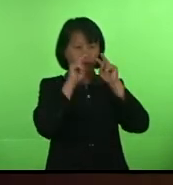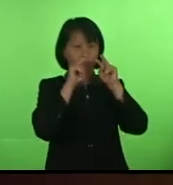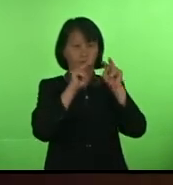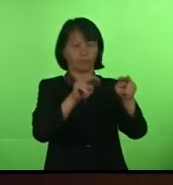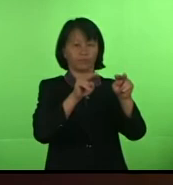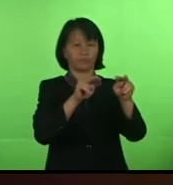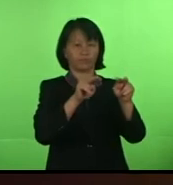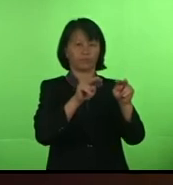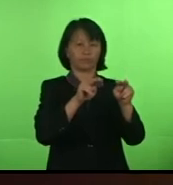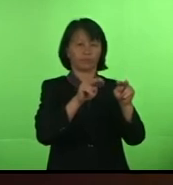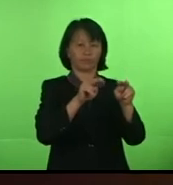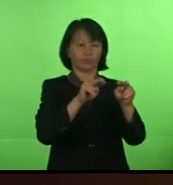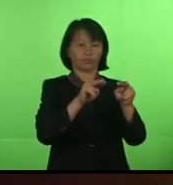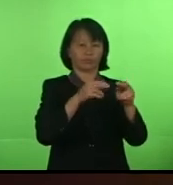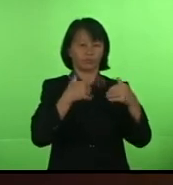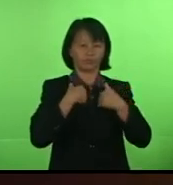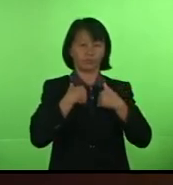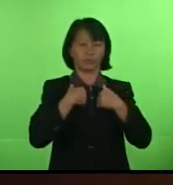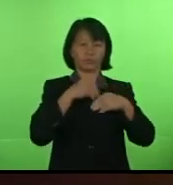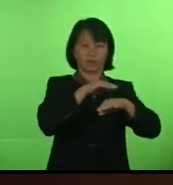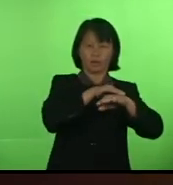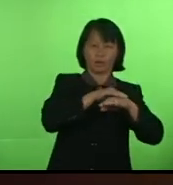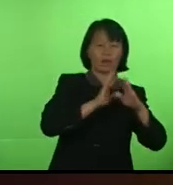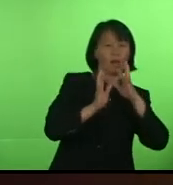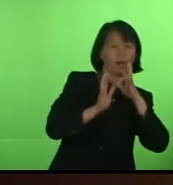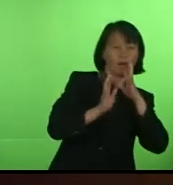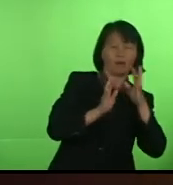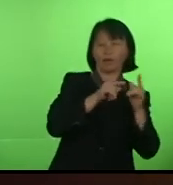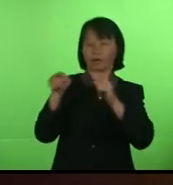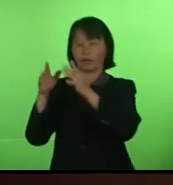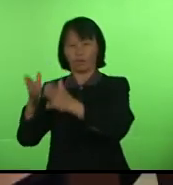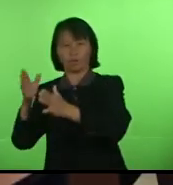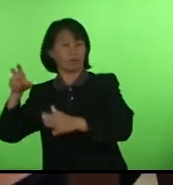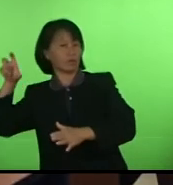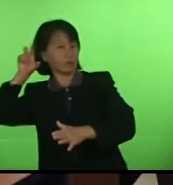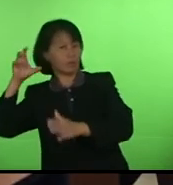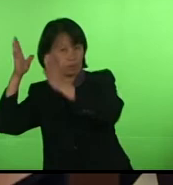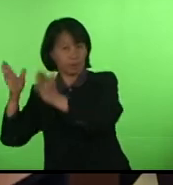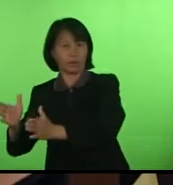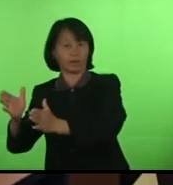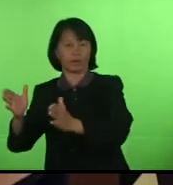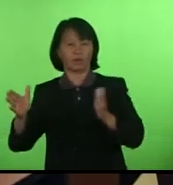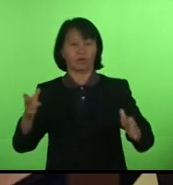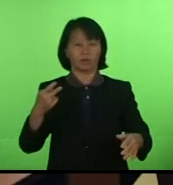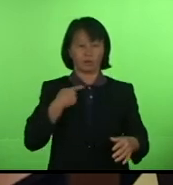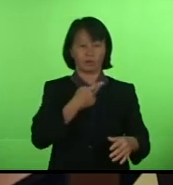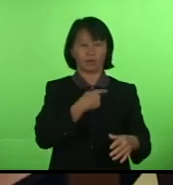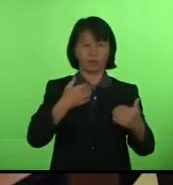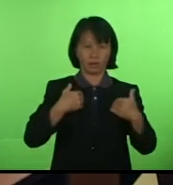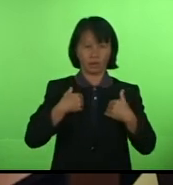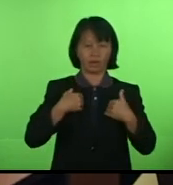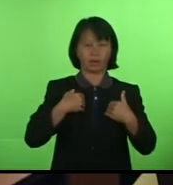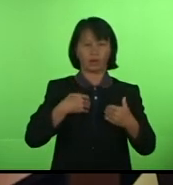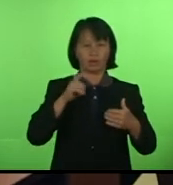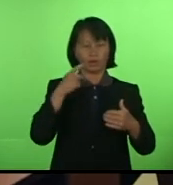of both the sender and also the receiver. So we have reasons to write, am I right? Okay, we